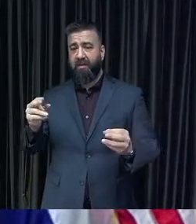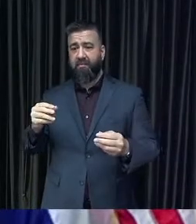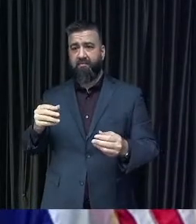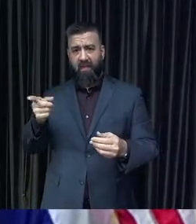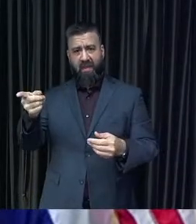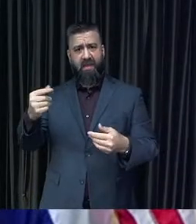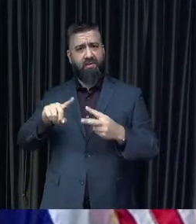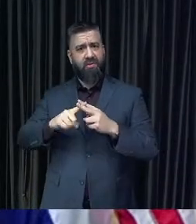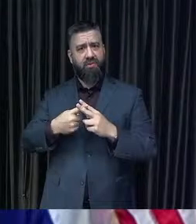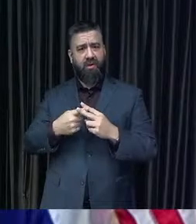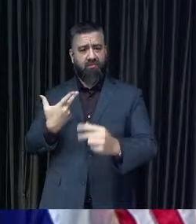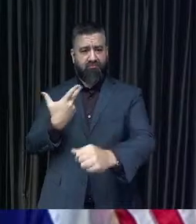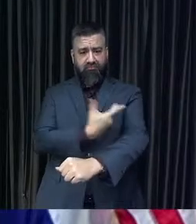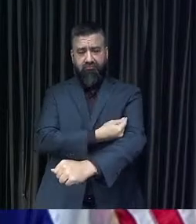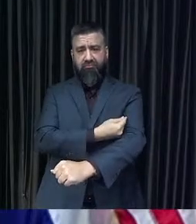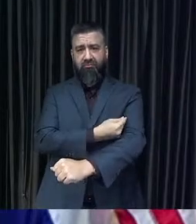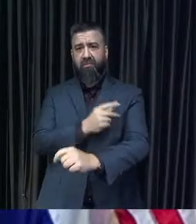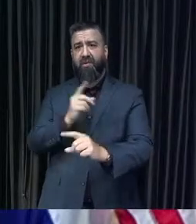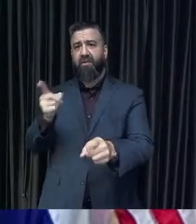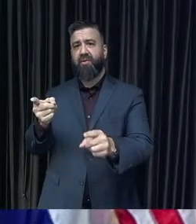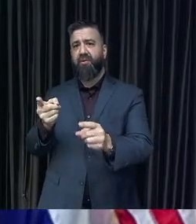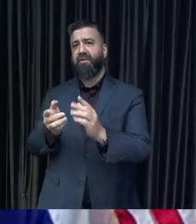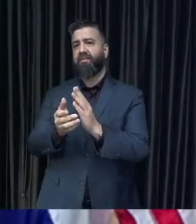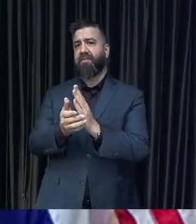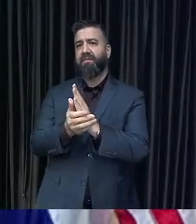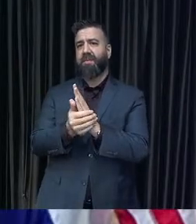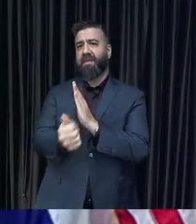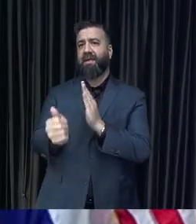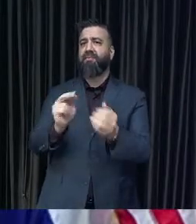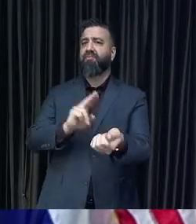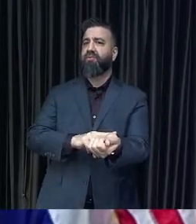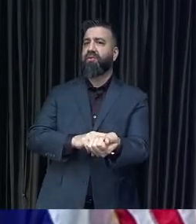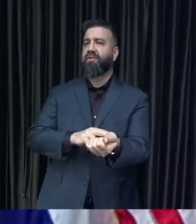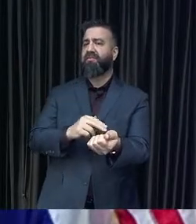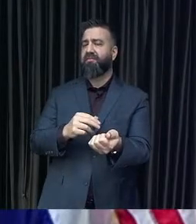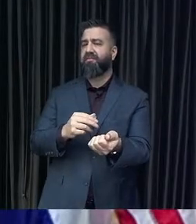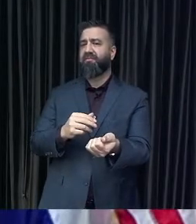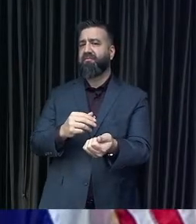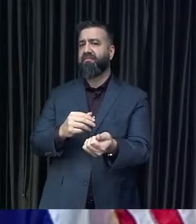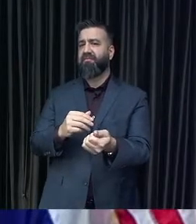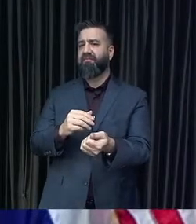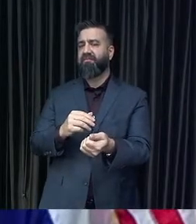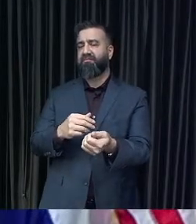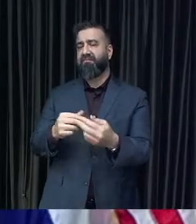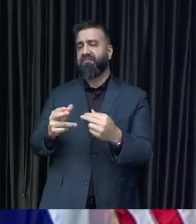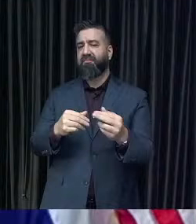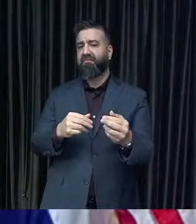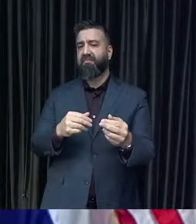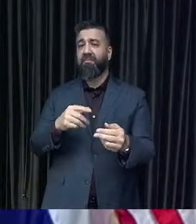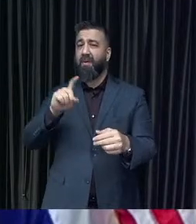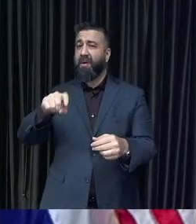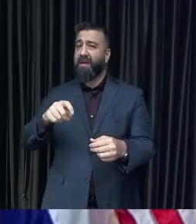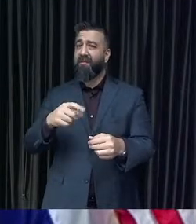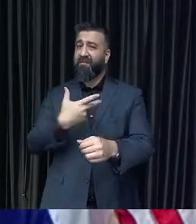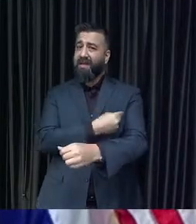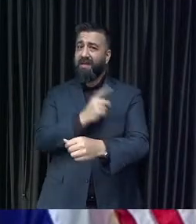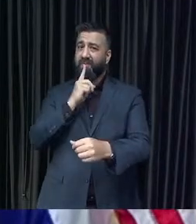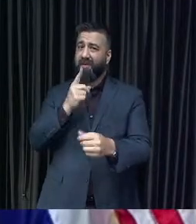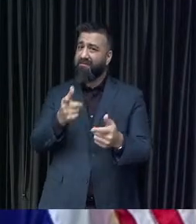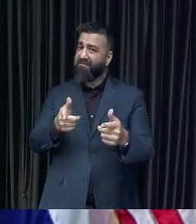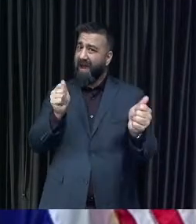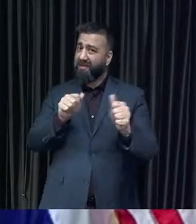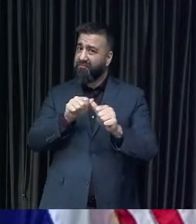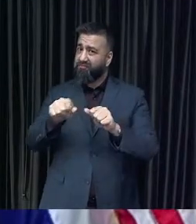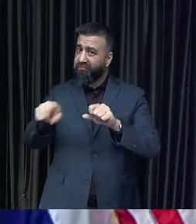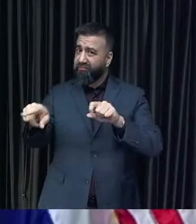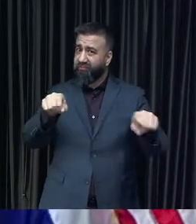started administering the vaccine to our skilled nursing facilities. We just need to get the vaccine moving quicker down